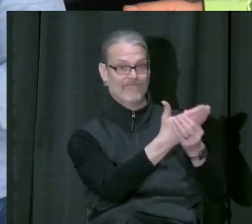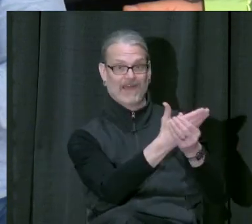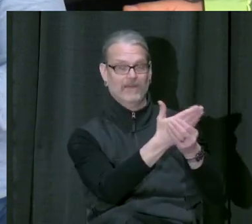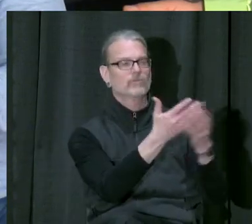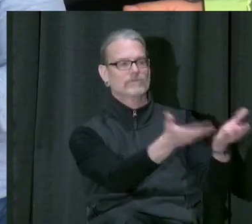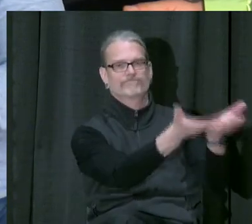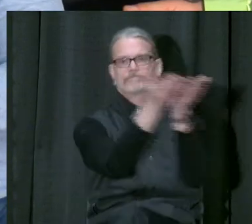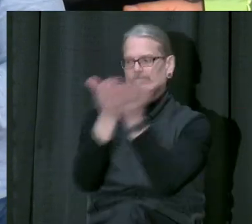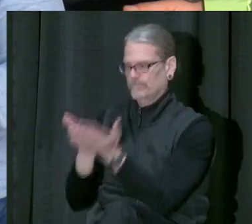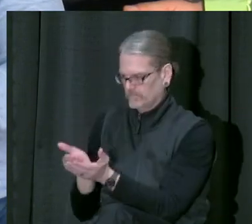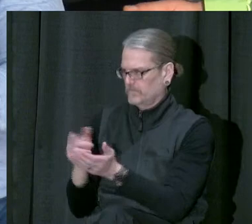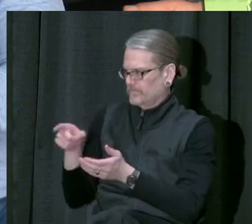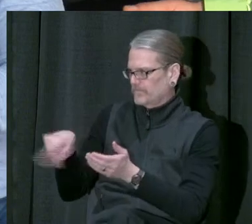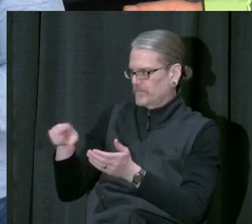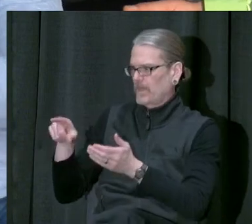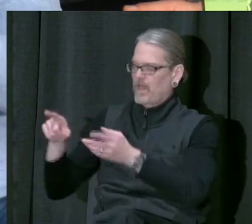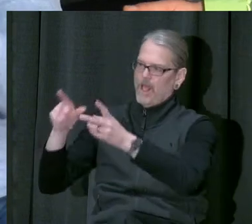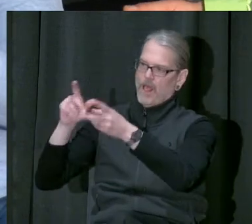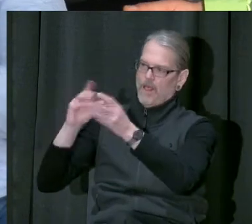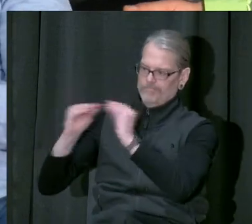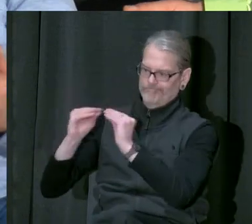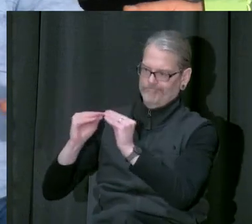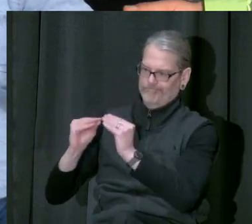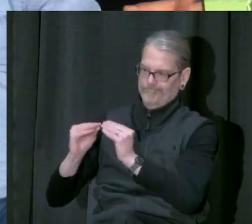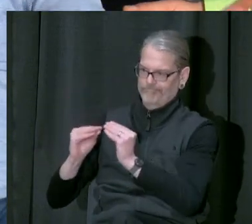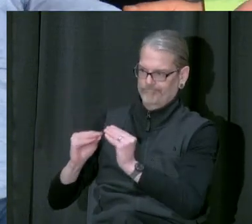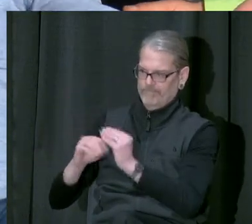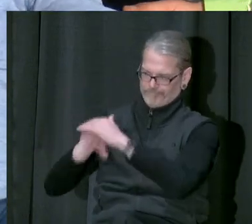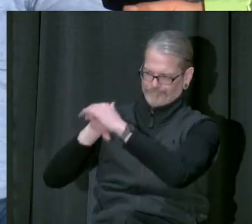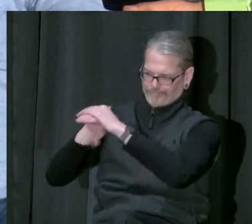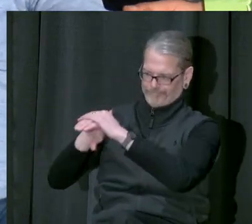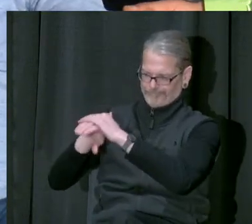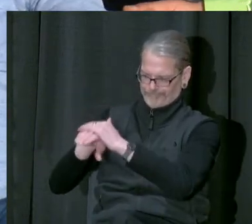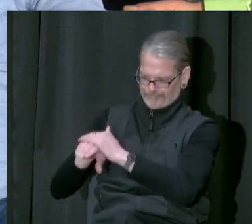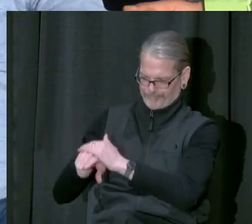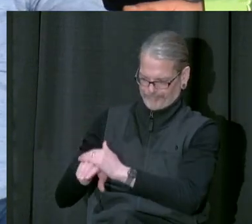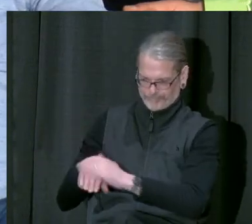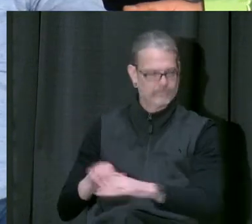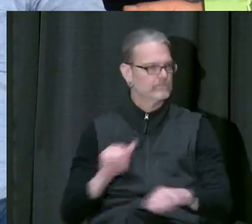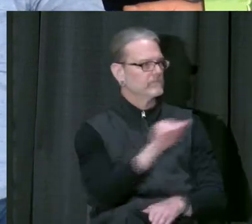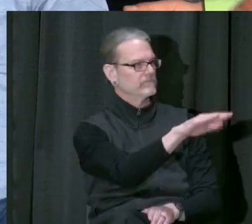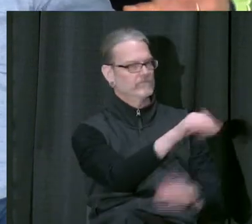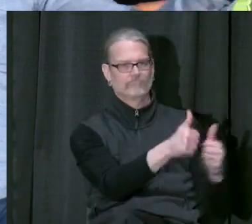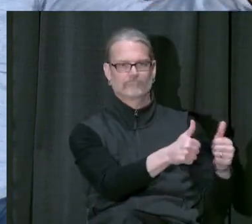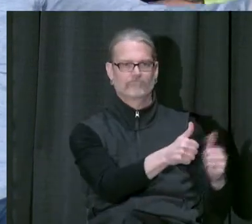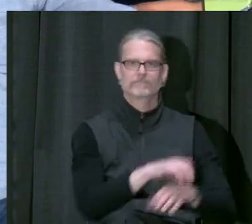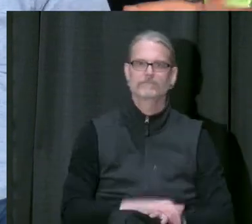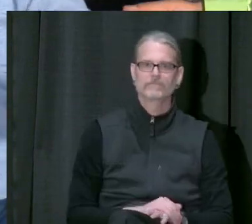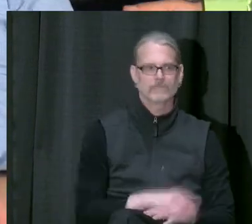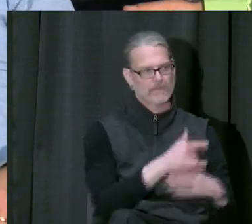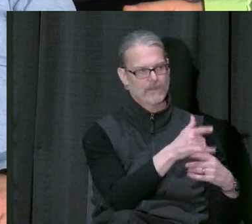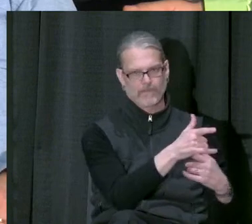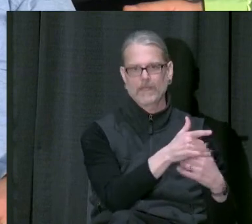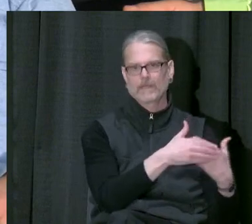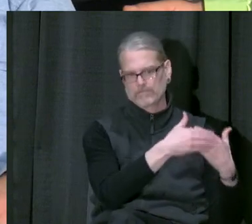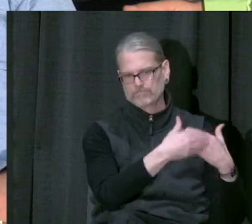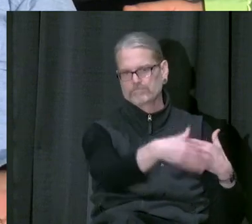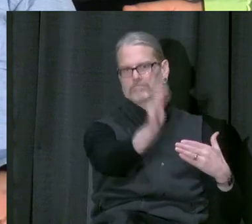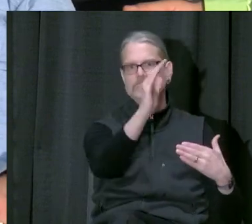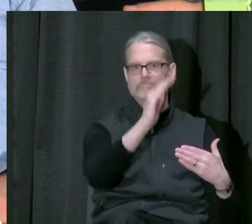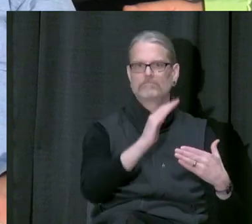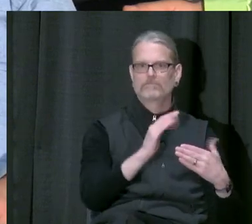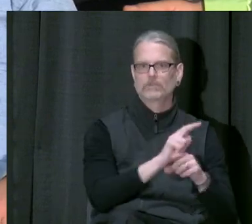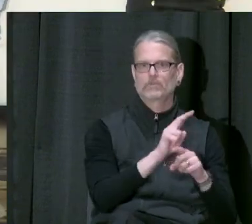our remediation team make all those files accessible, and then we deliver them fully compliant files that they can then update on their